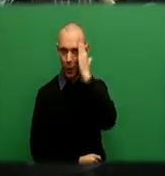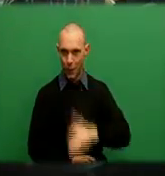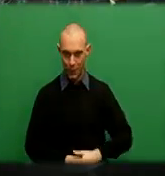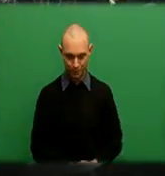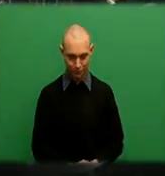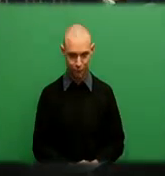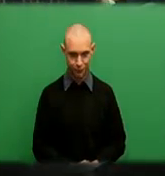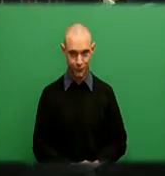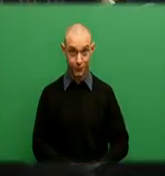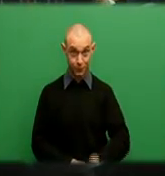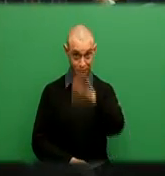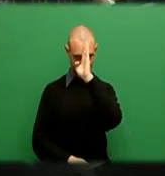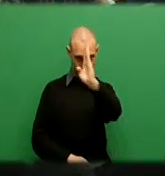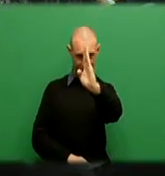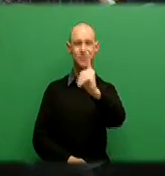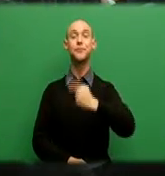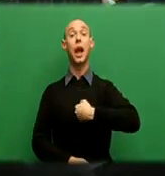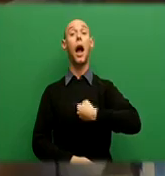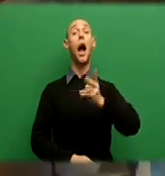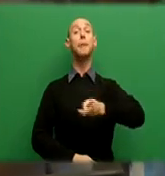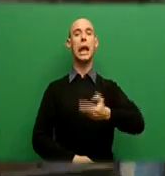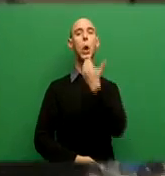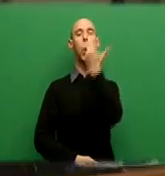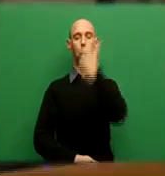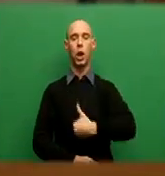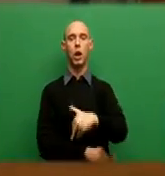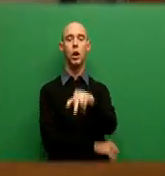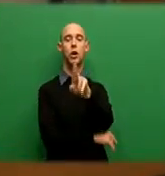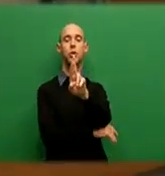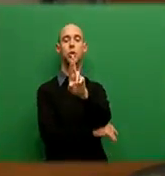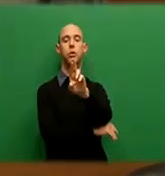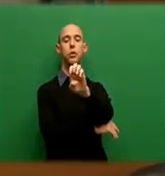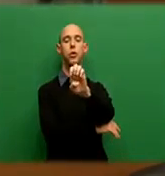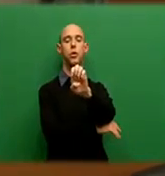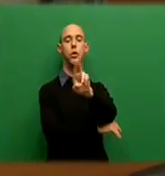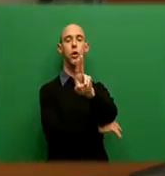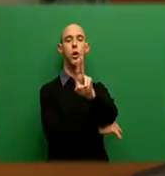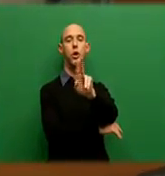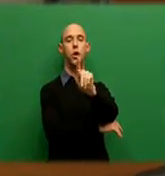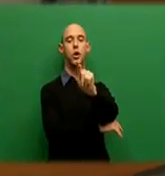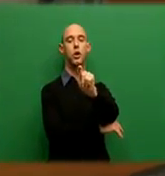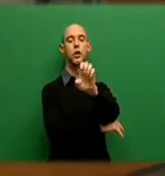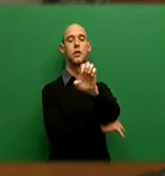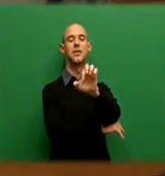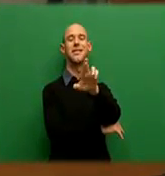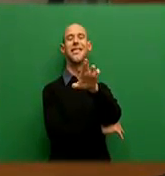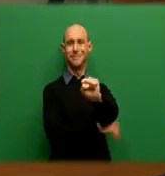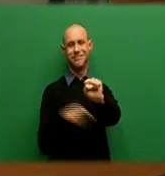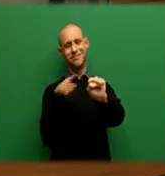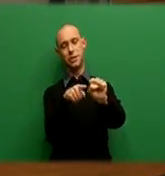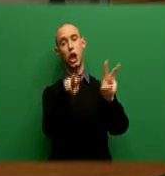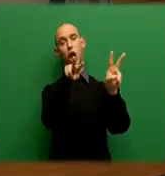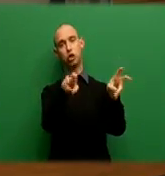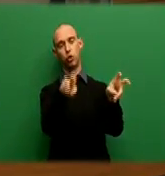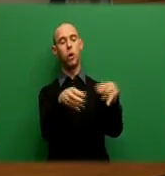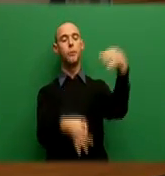Sorry, Ed Stoddard with Reuters again. Sorry, I just want to ask you another politically related question. Just because it is